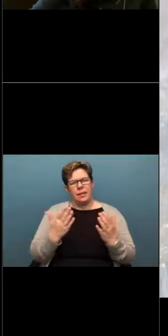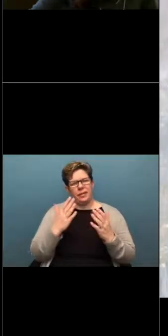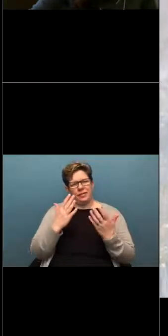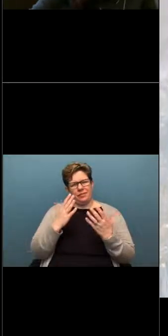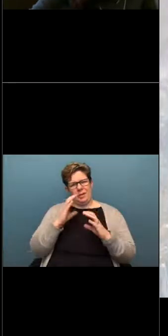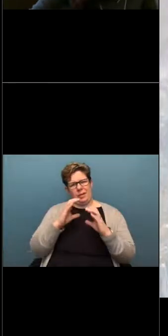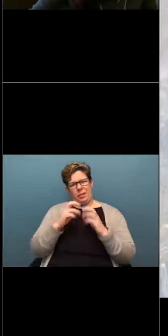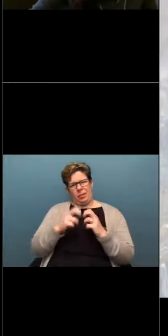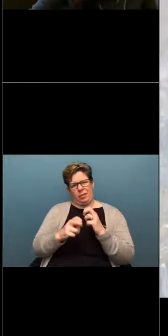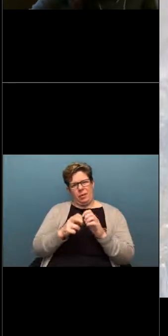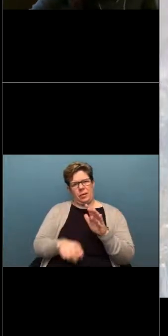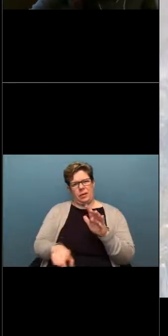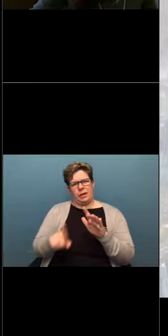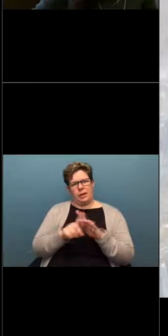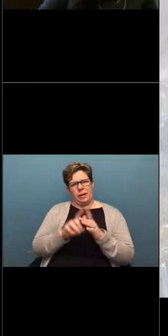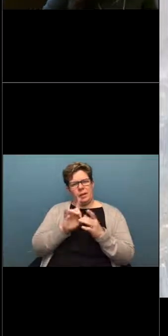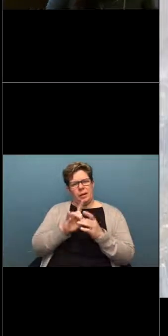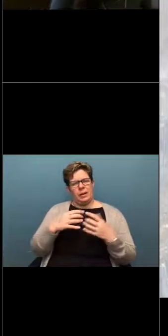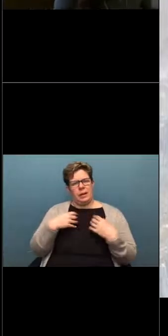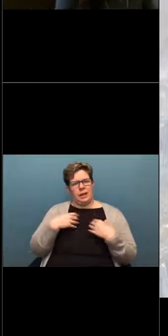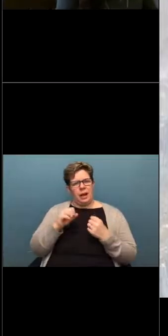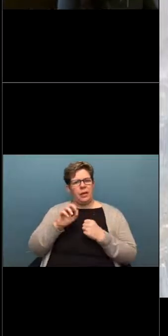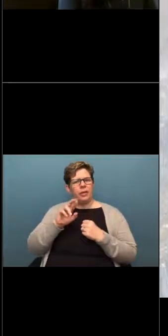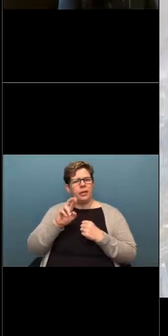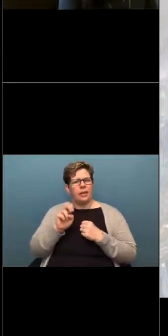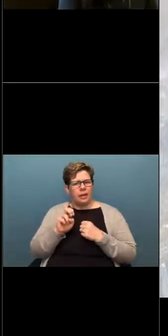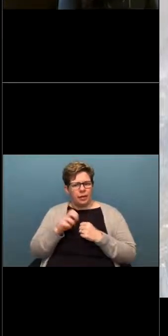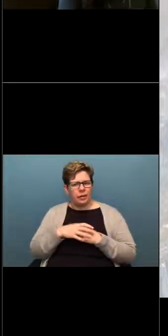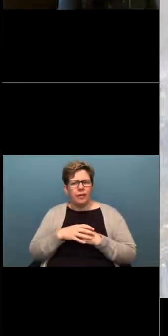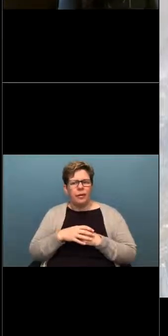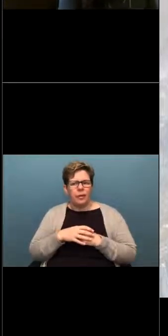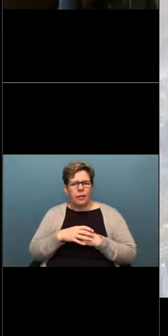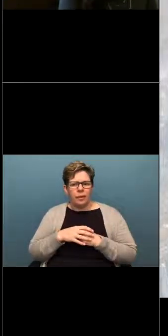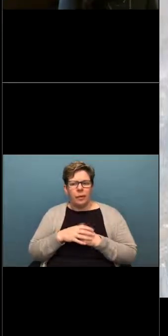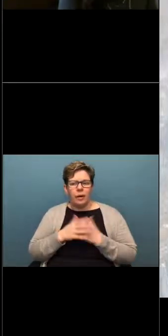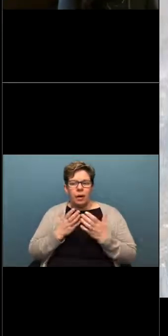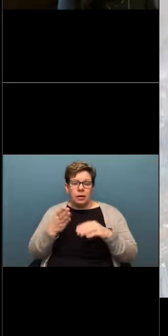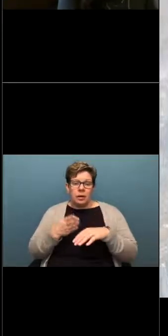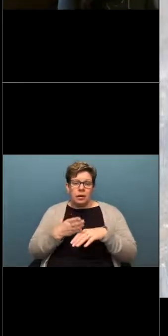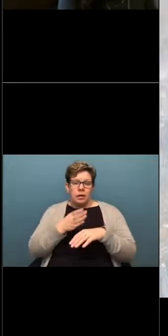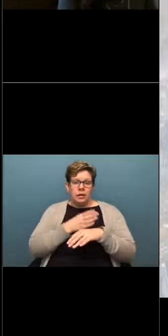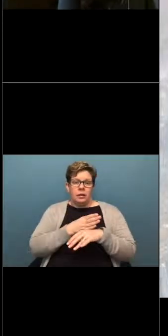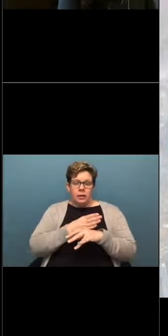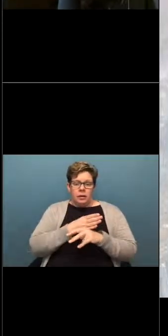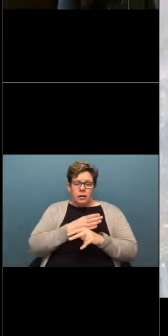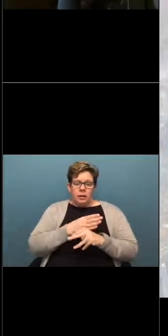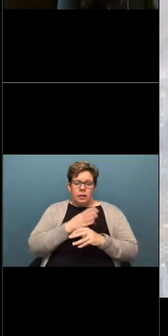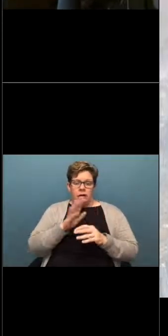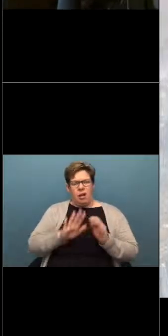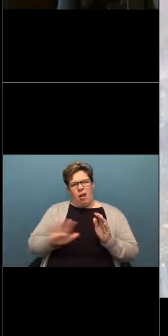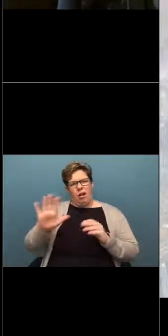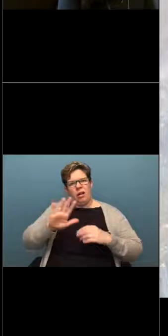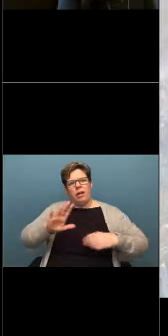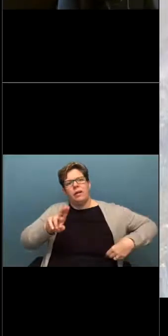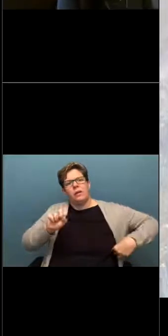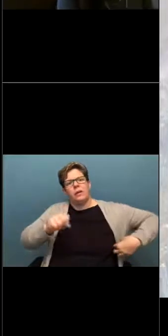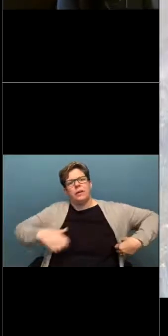in healthcare? We know that there's a lot of improvement, especially in this space with how healthcare